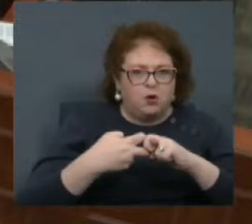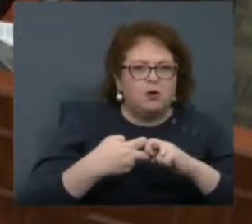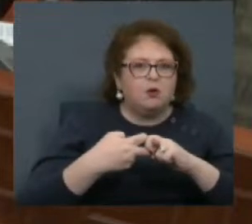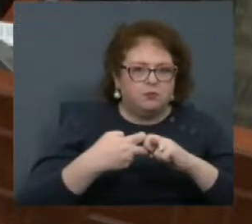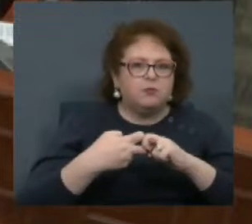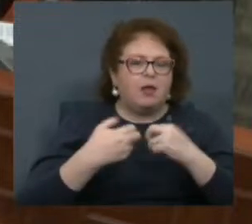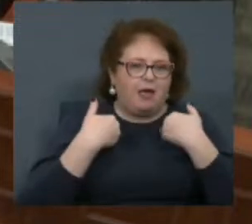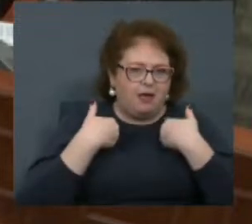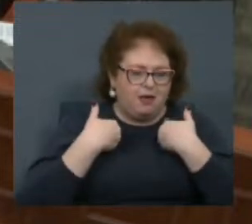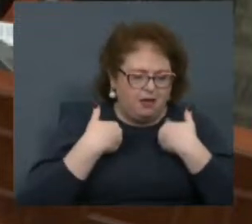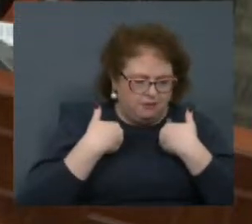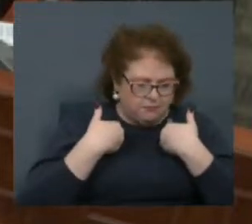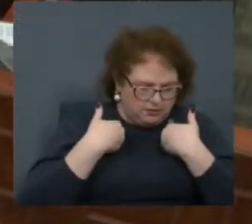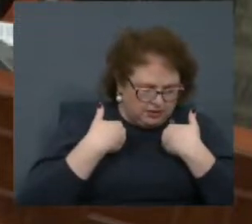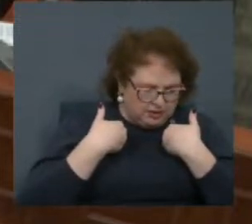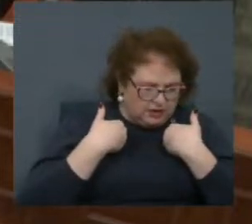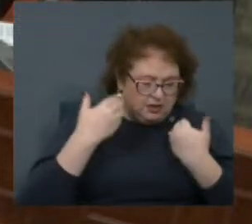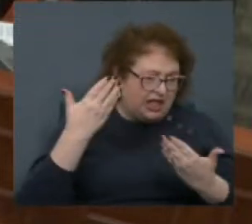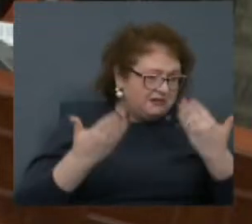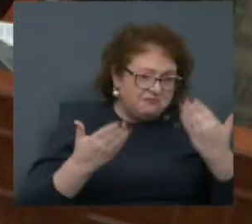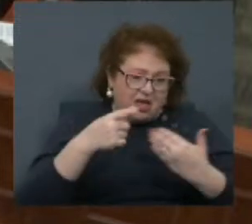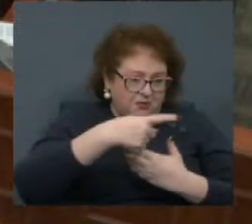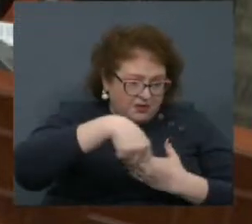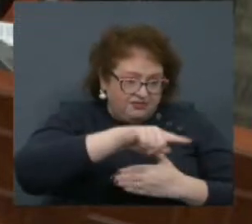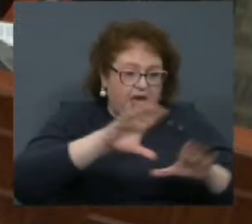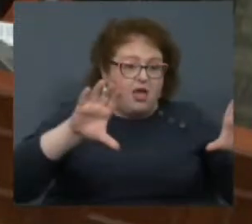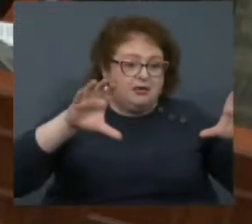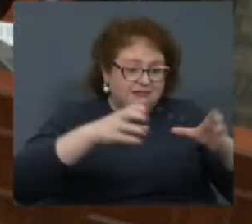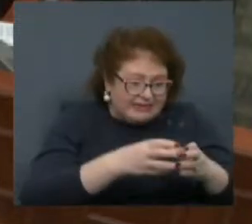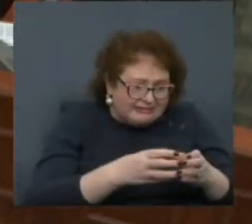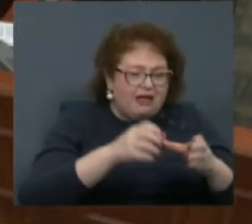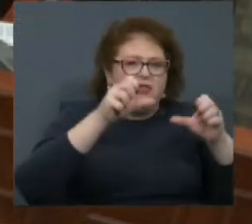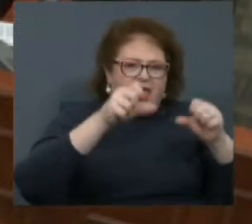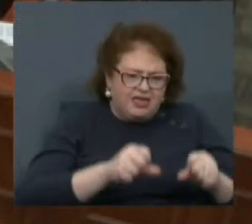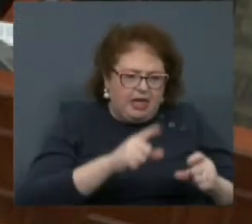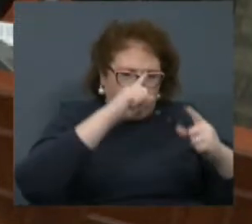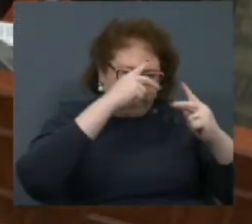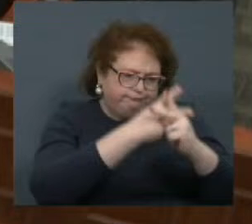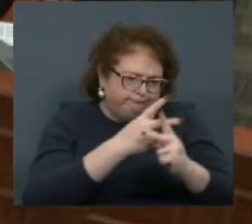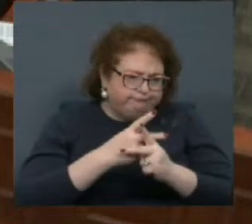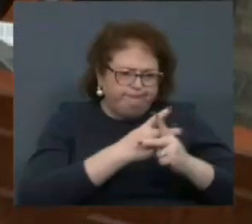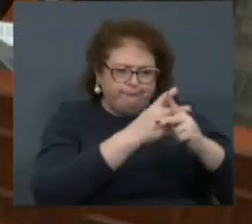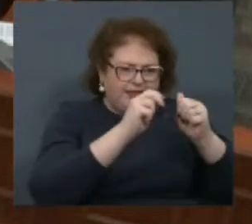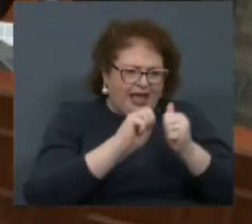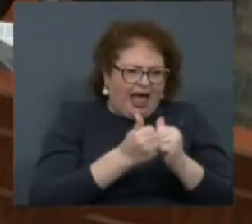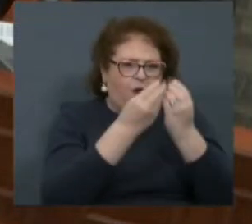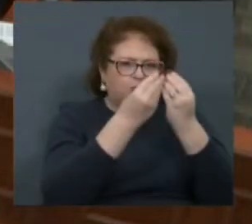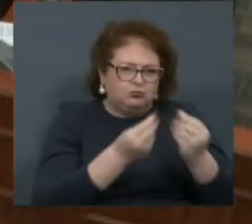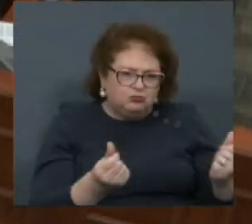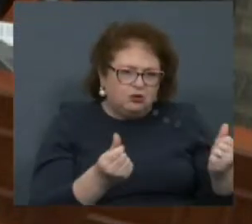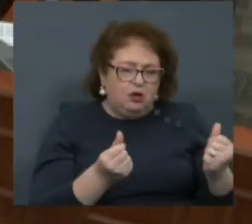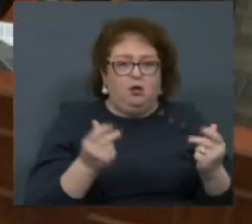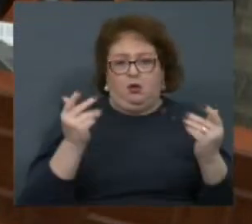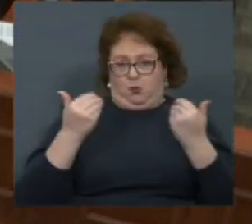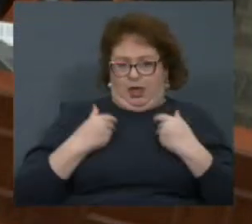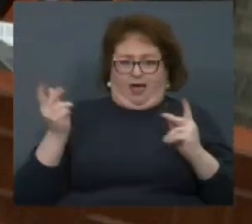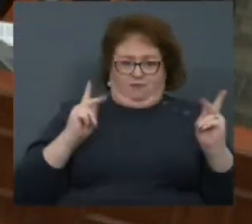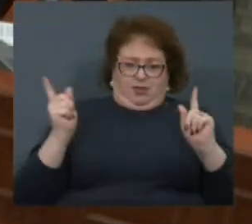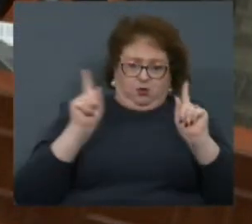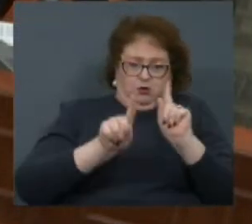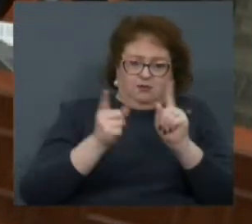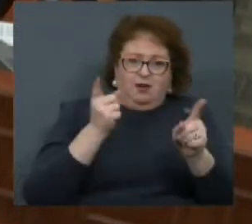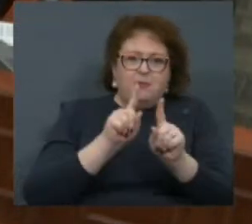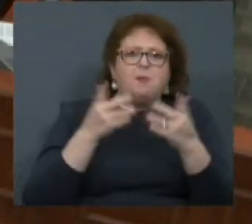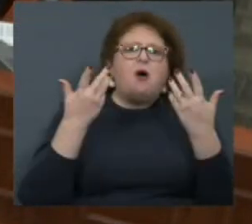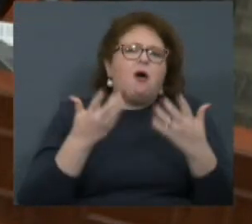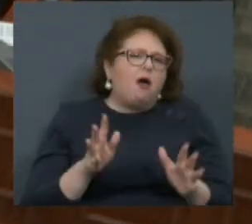maybe probably when they get together, they're gonna figure out how to solve them. We have people already coming up here and talking about how to solve them.